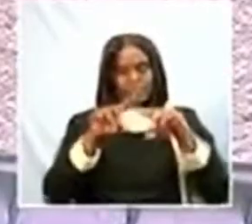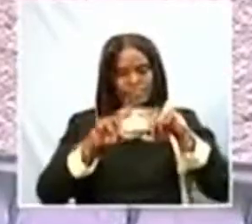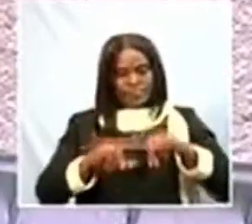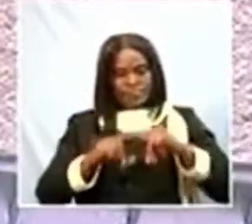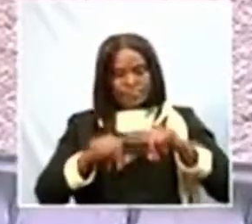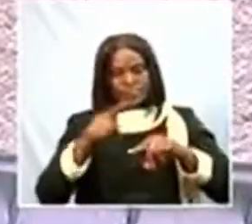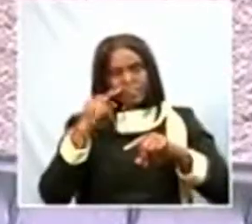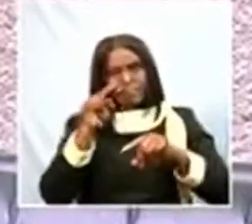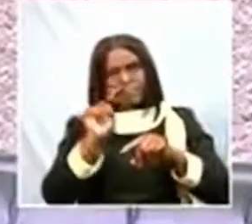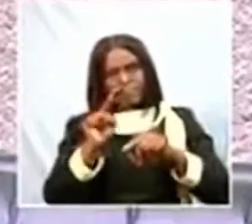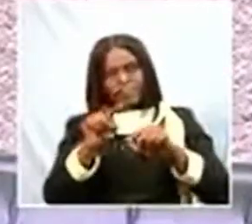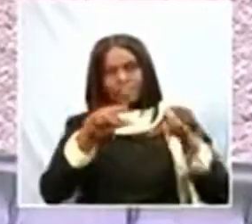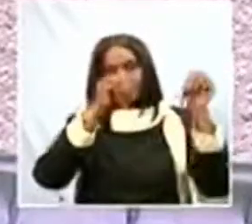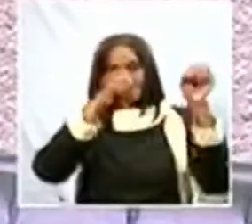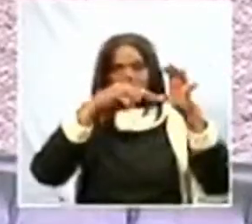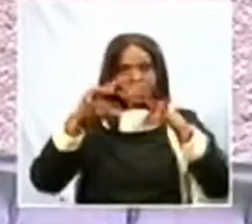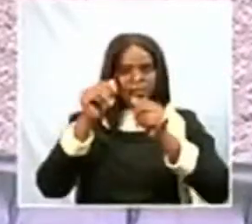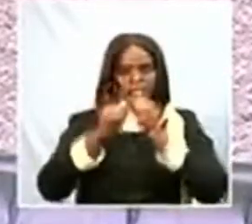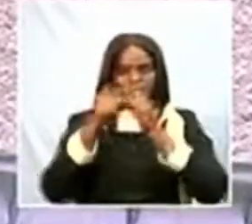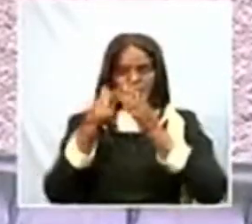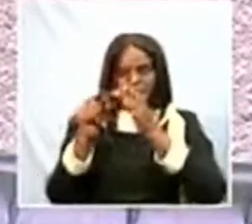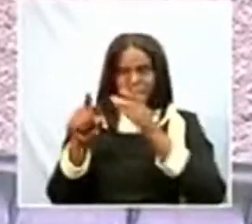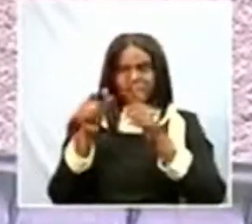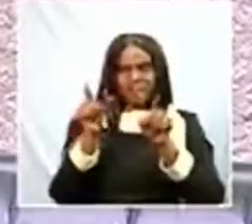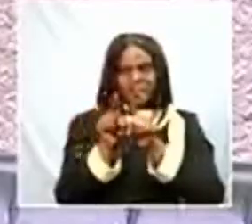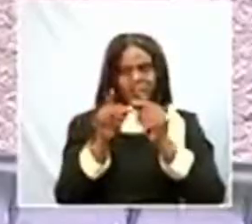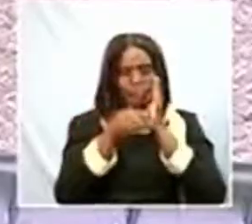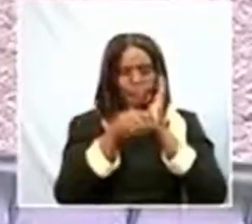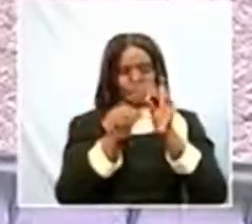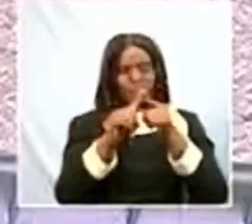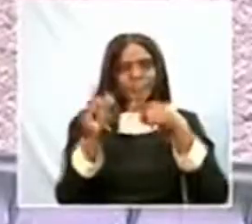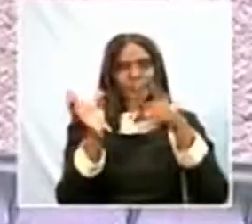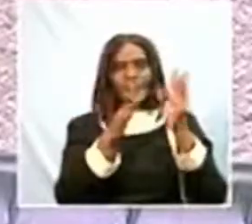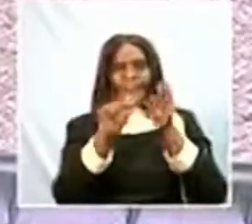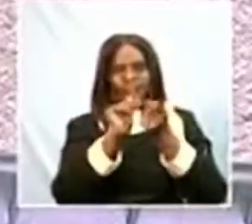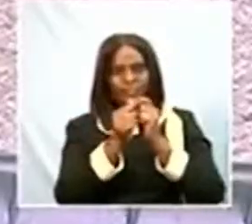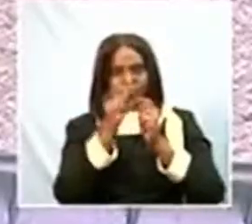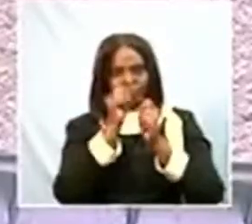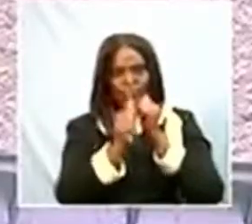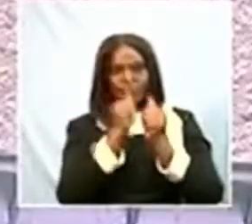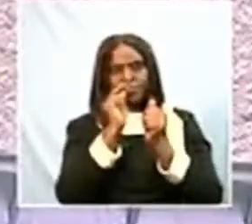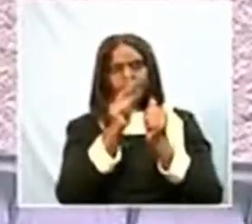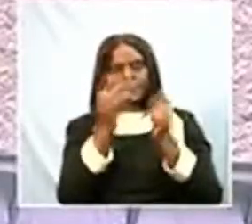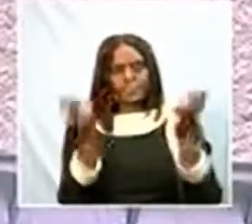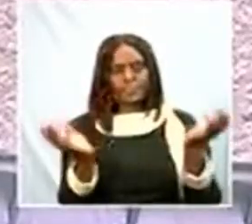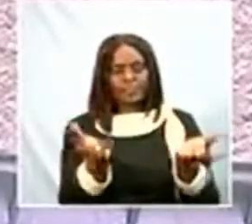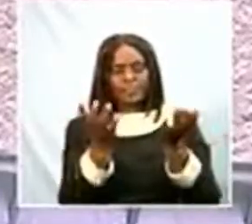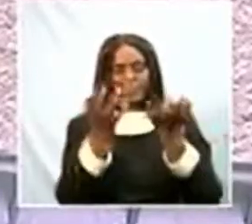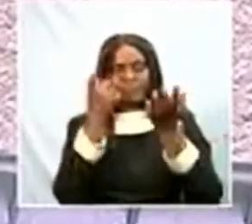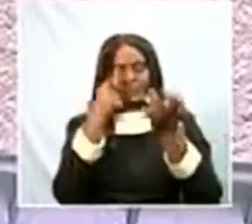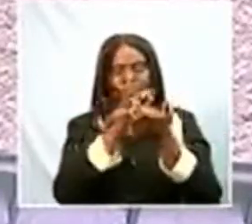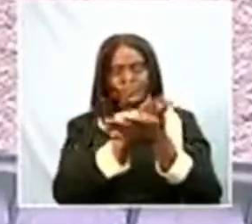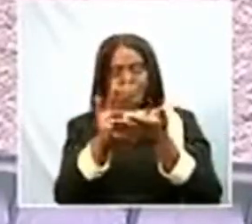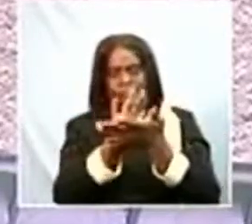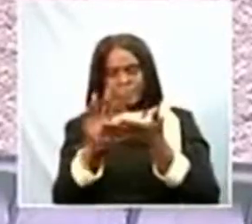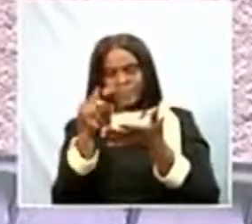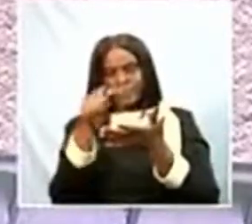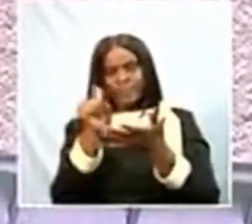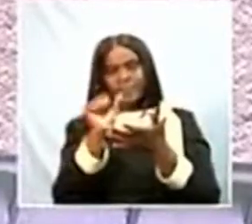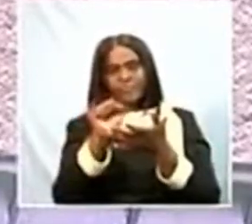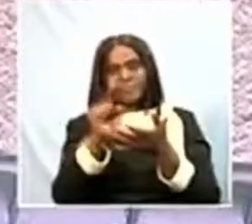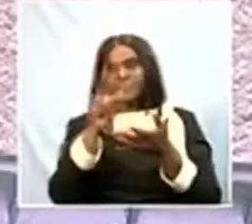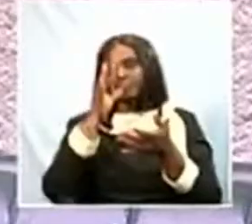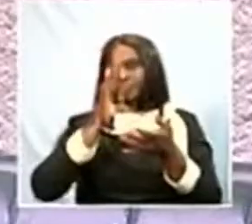for generation of electricity, which leads to climate change, Madam Speaker, due to the emissions of greenhouse gases, Madam